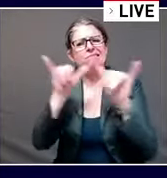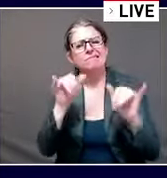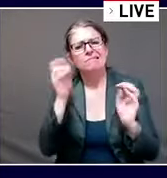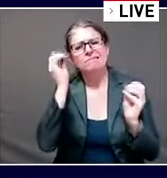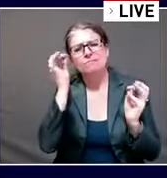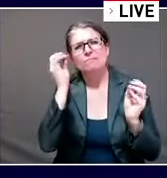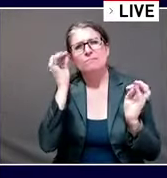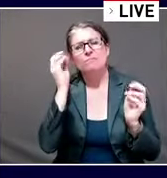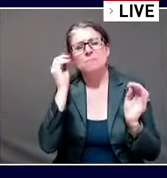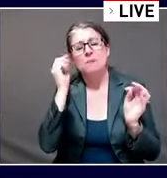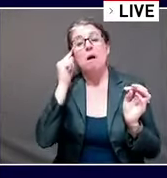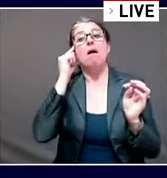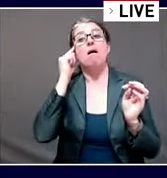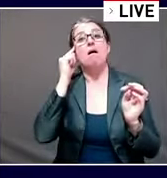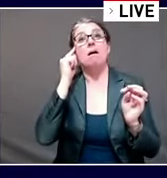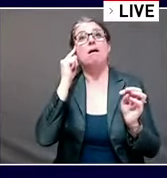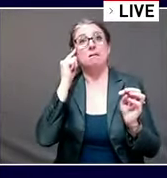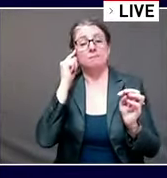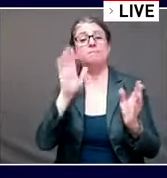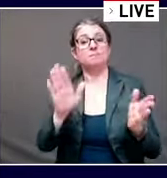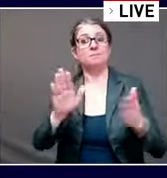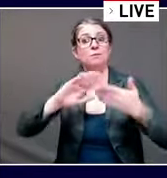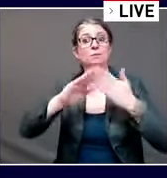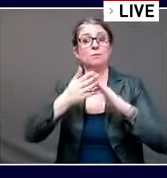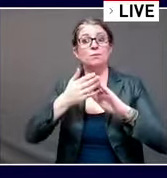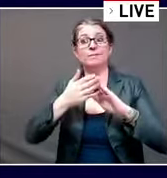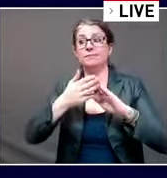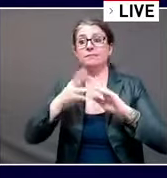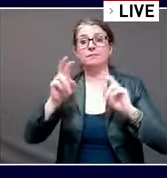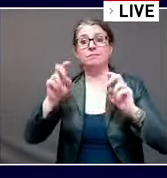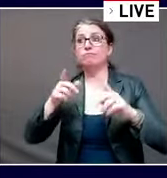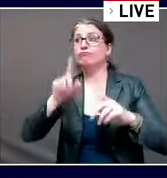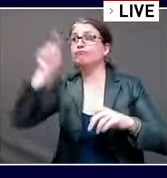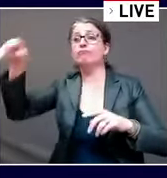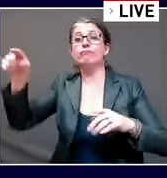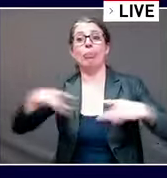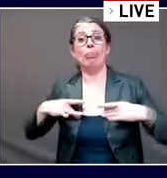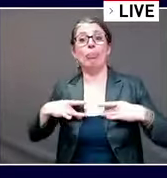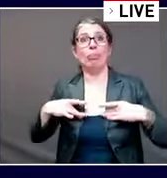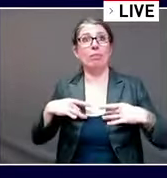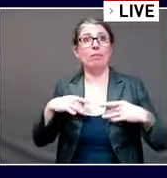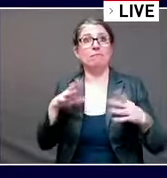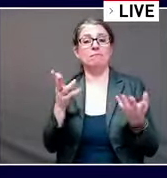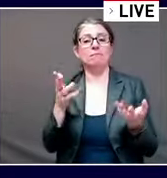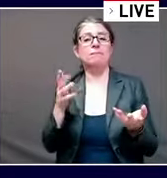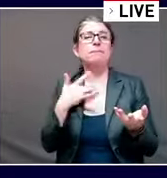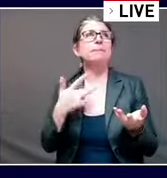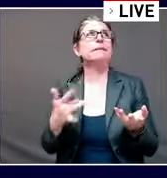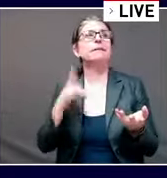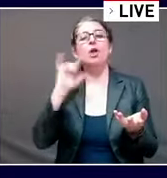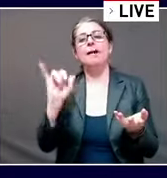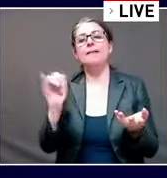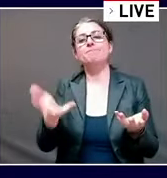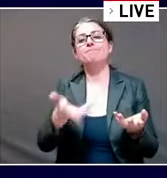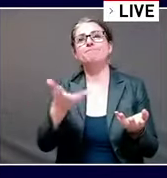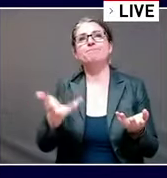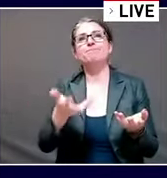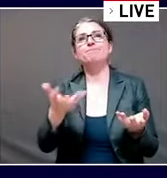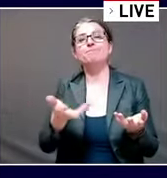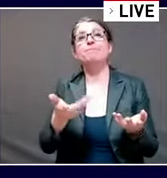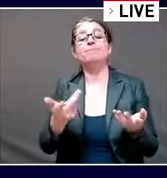have been occurring over the past few weeks have themselves started making indoor